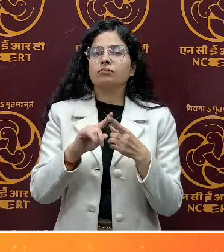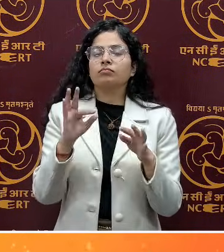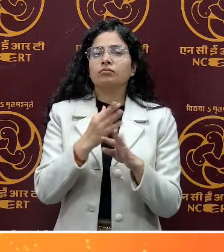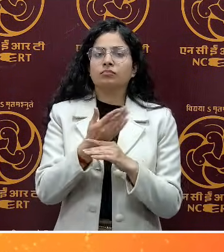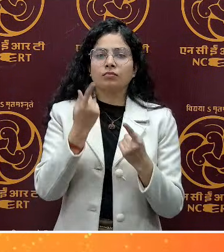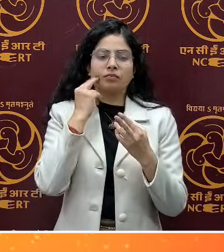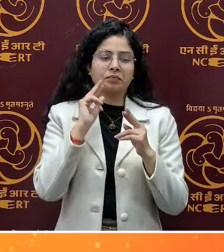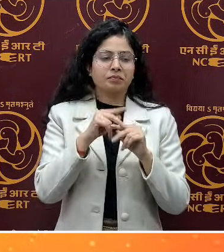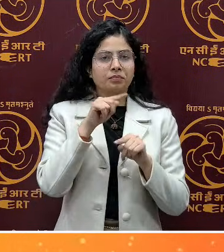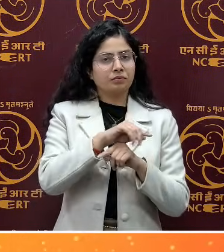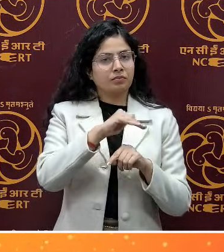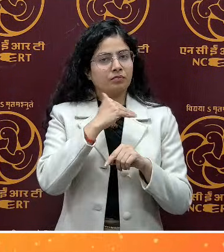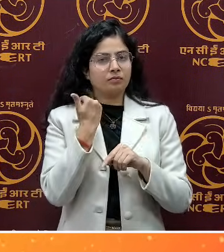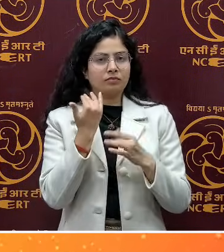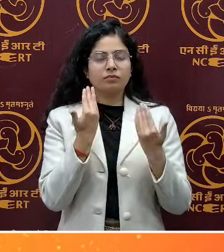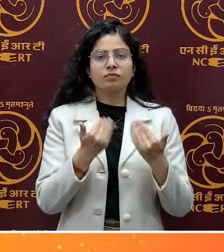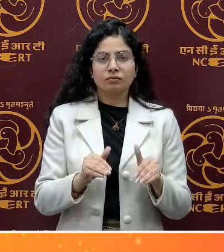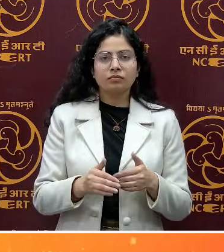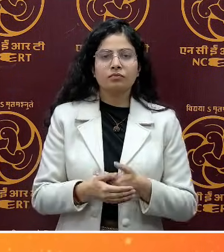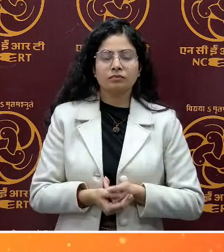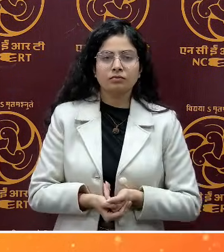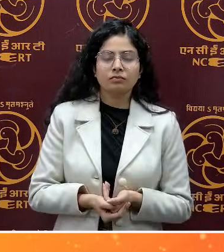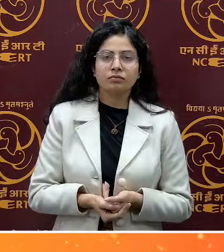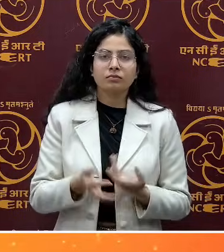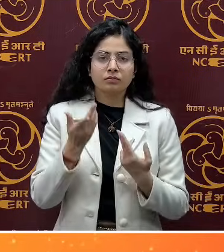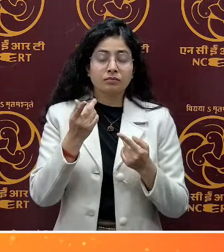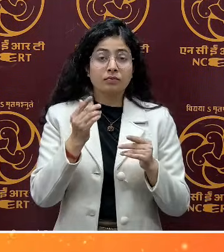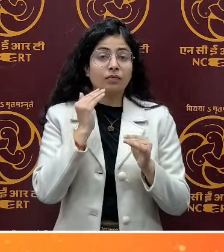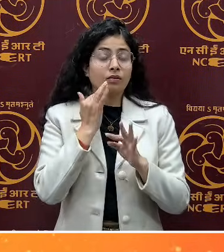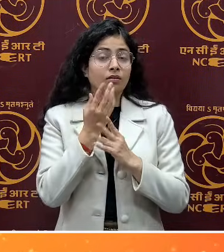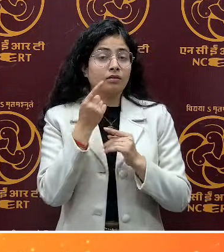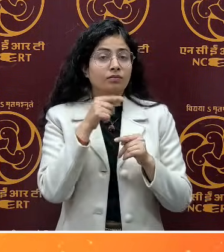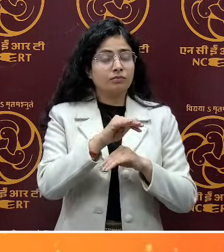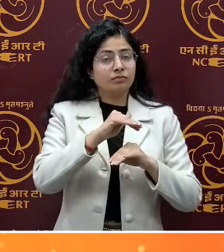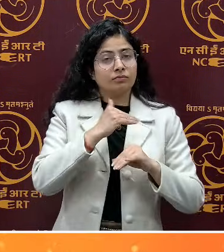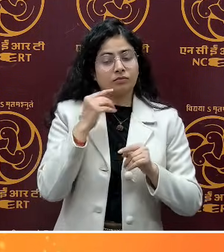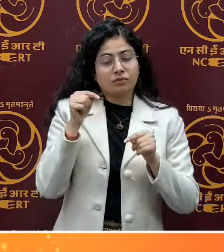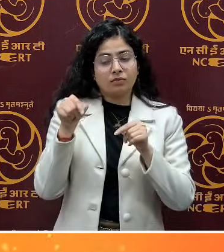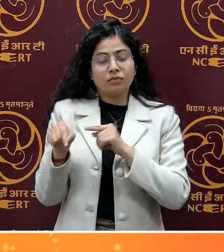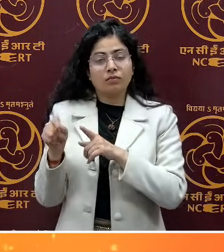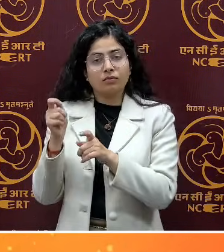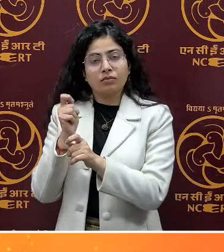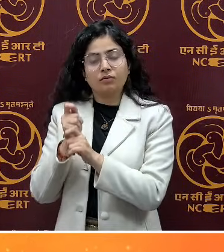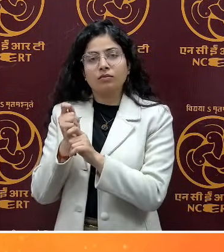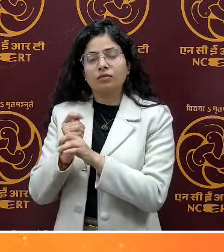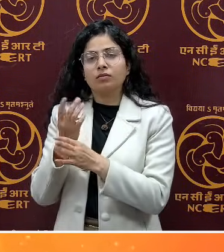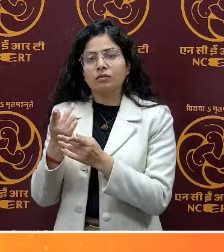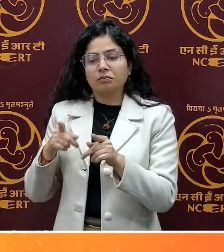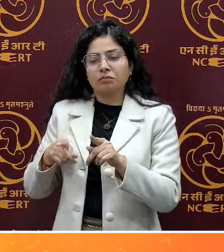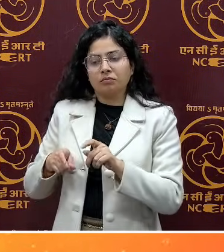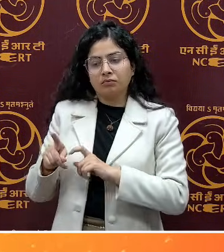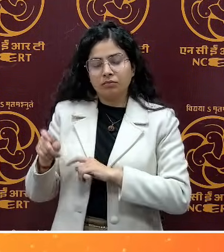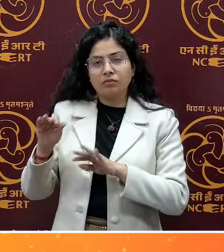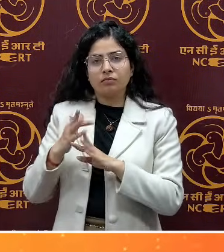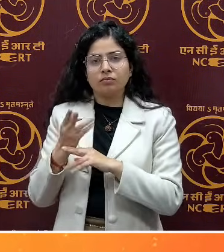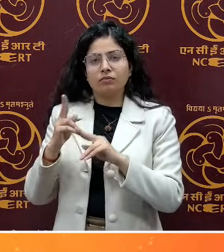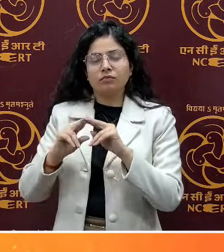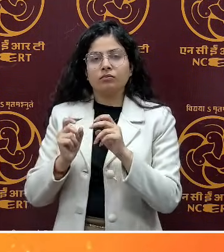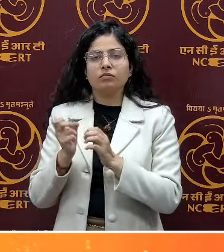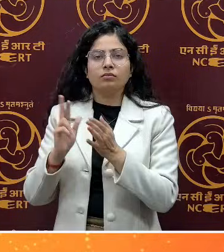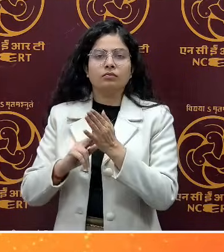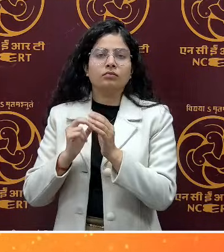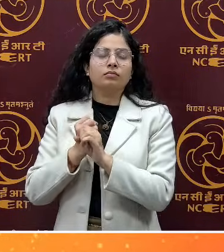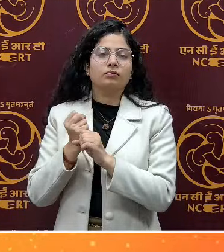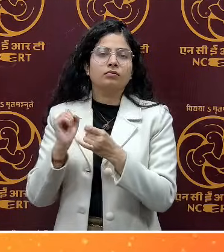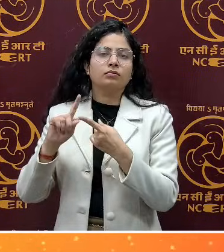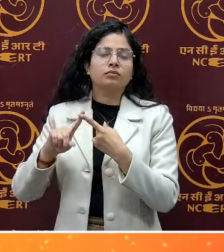die, right? Right. When they die, so decomposers are basically bacteria and fungus. So with the help